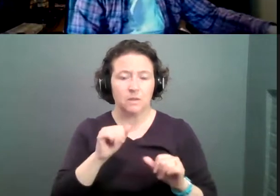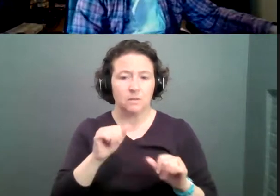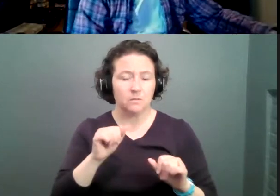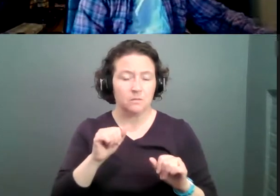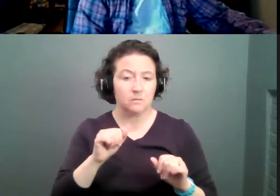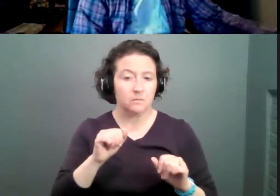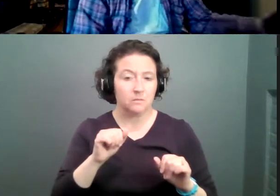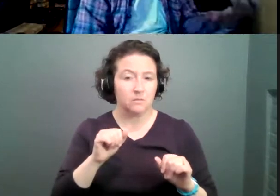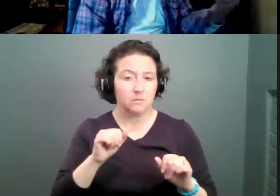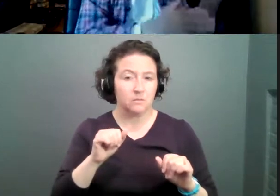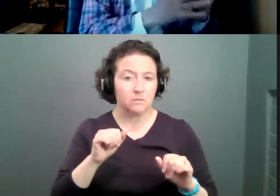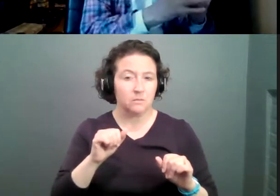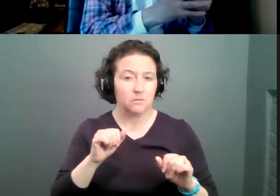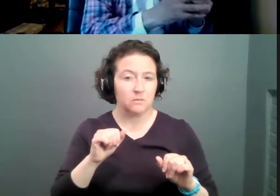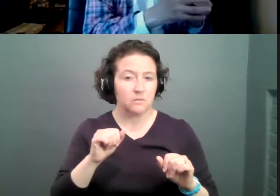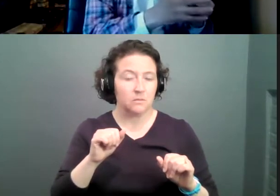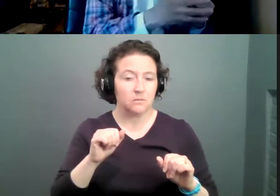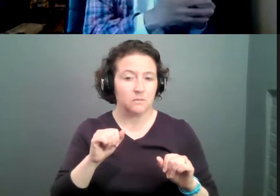I would have done this at